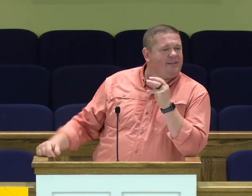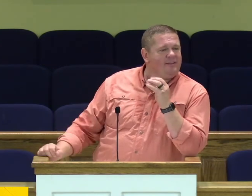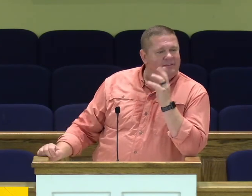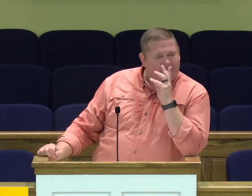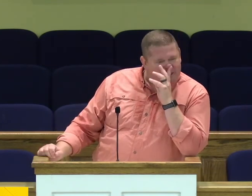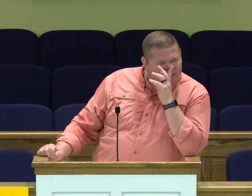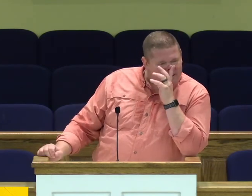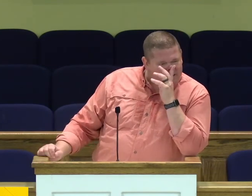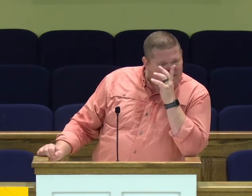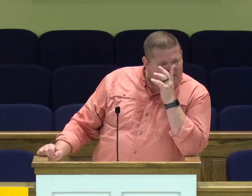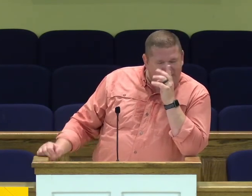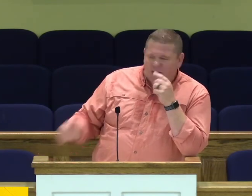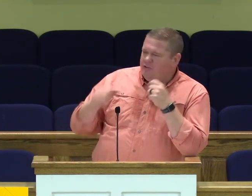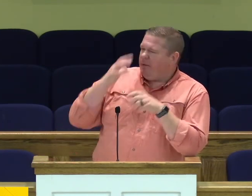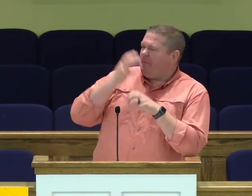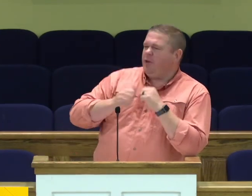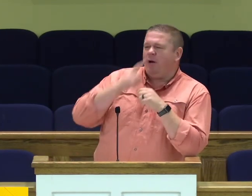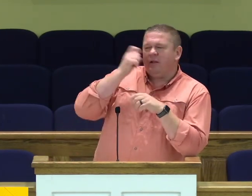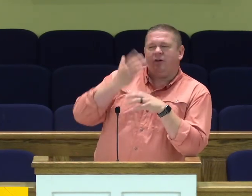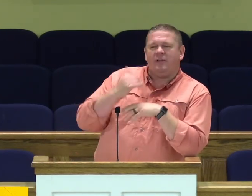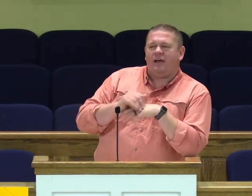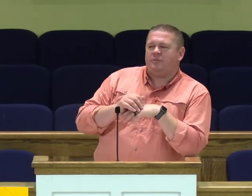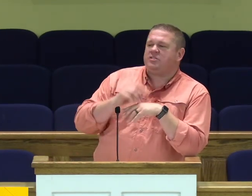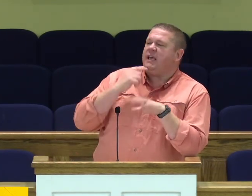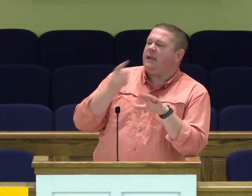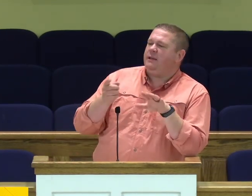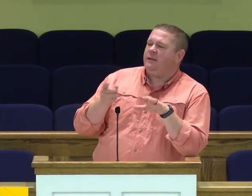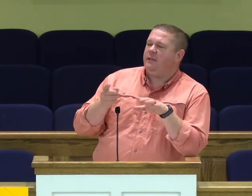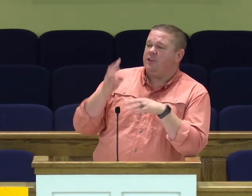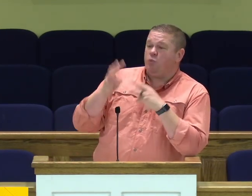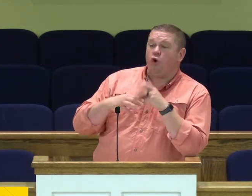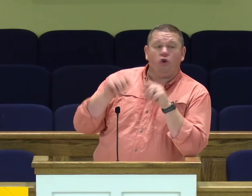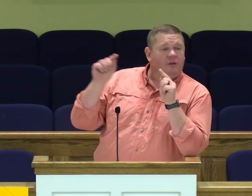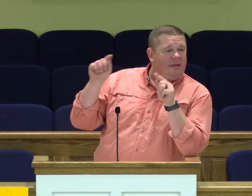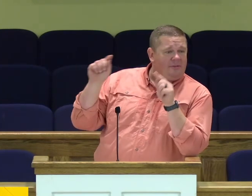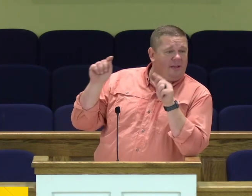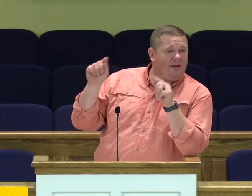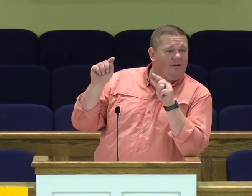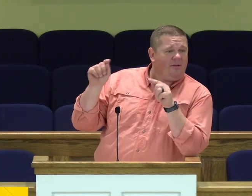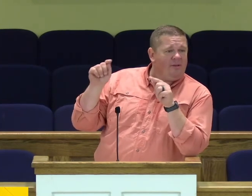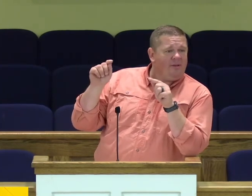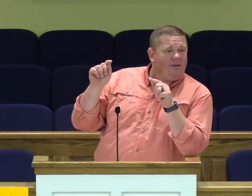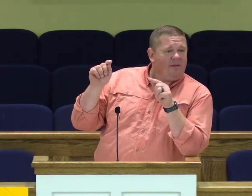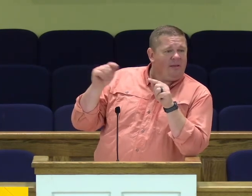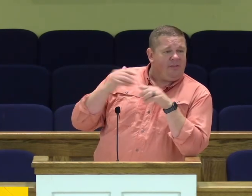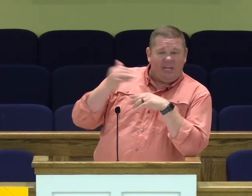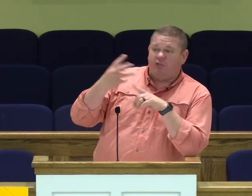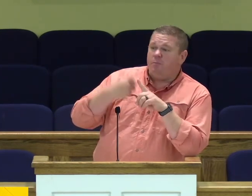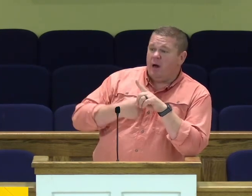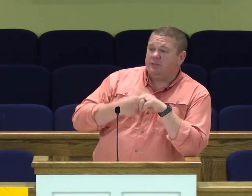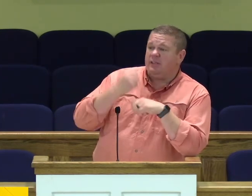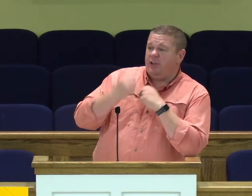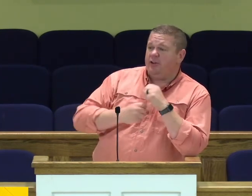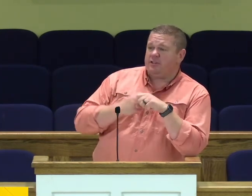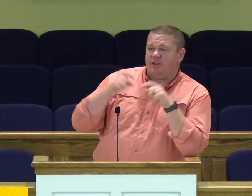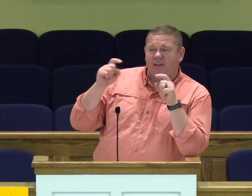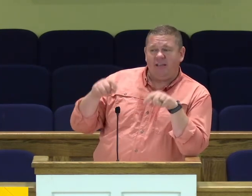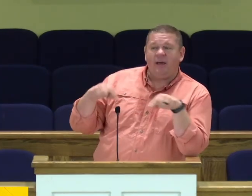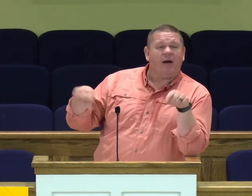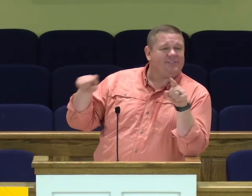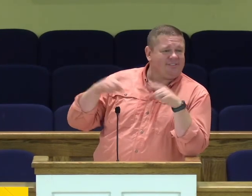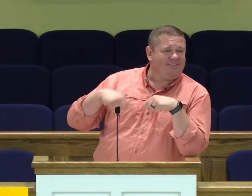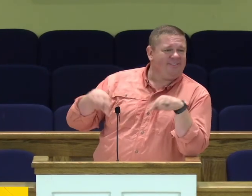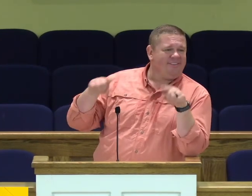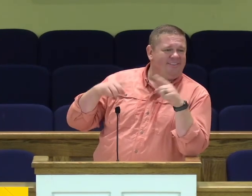today? I'm not trying to be mean or ugly here tonight. I'm just saying, this world out there, in the next few months and years, is going to